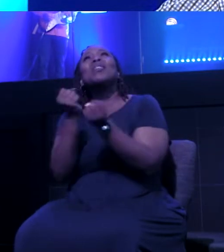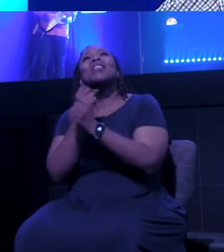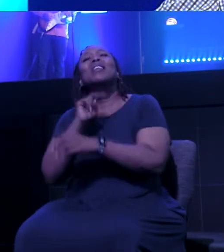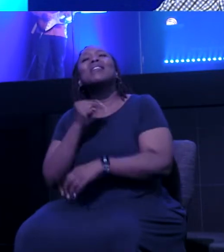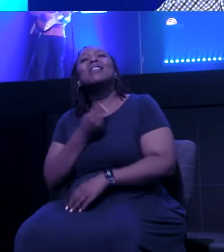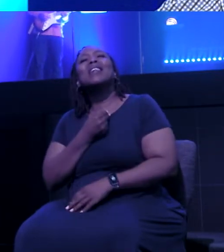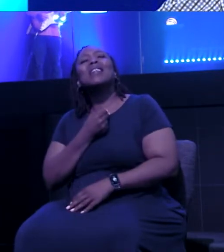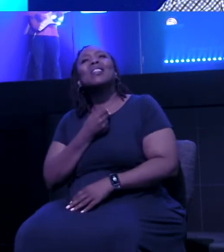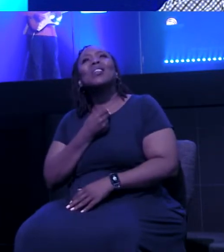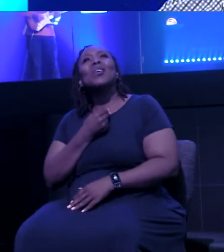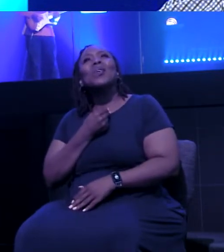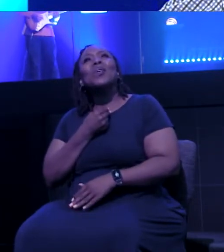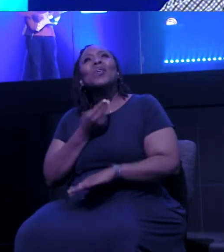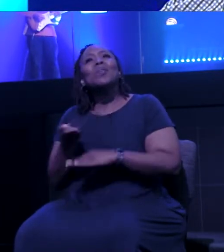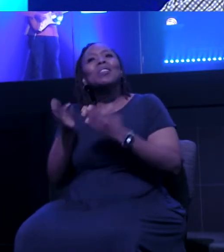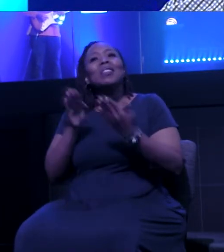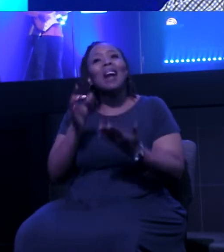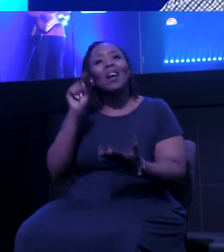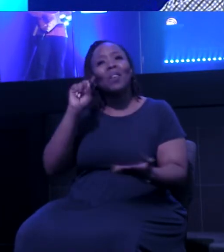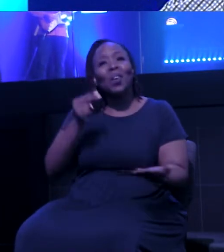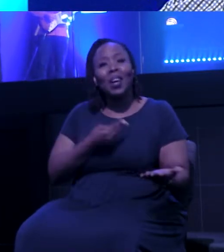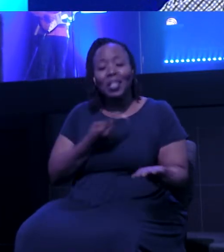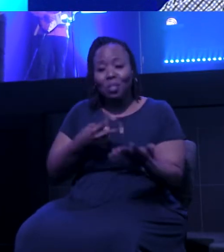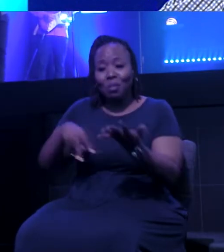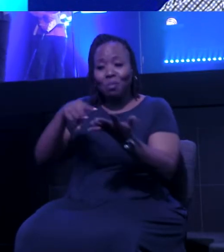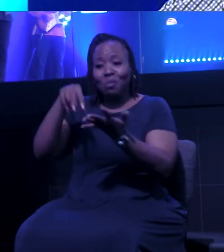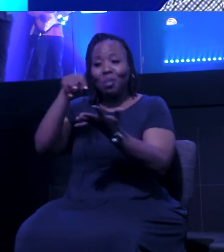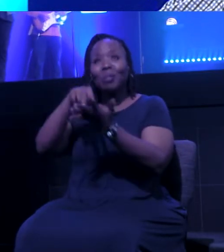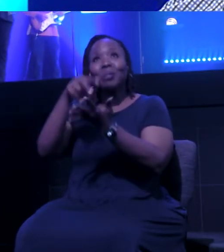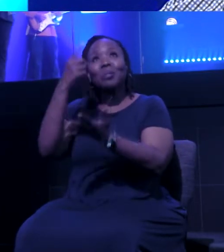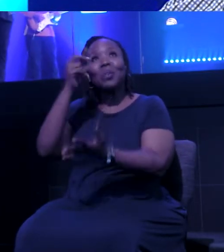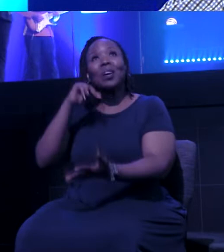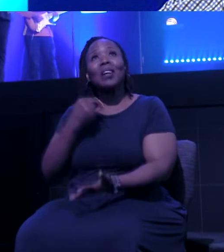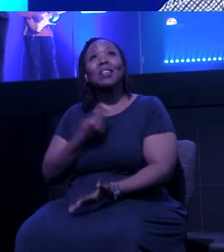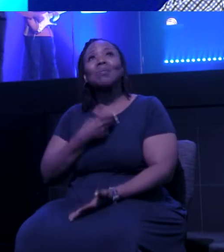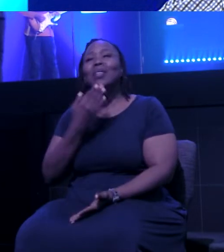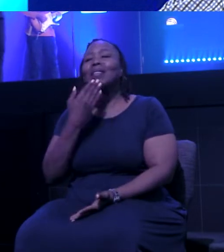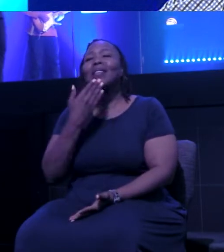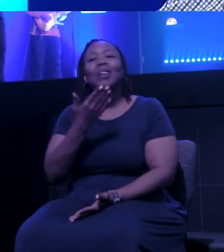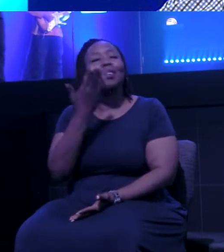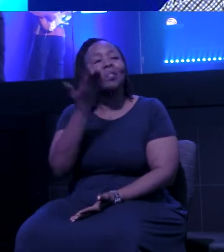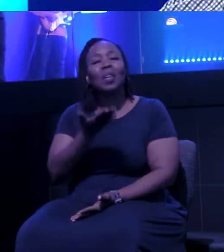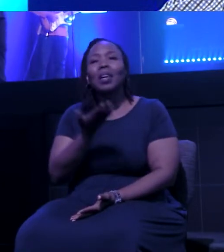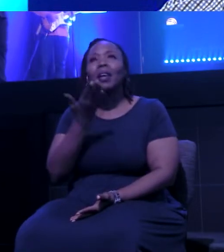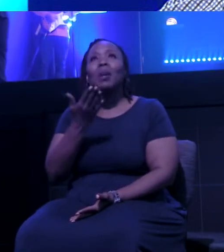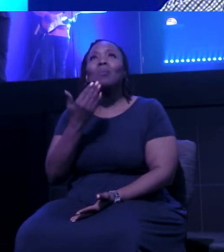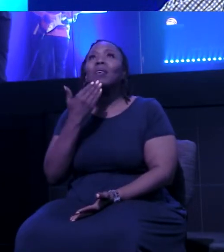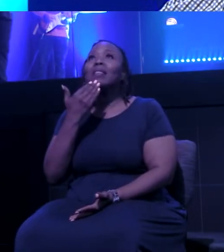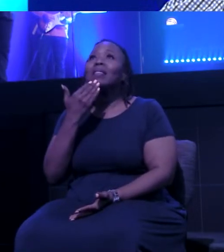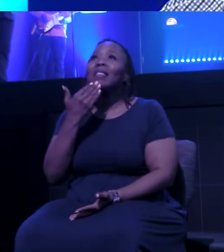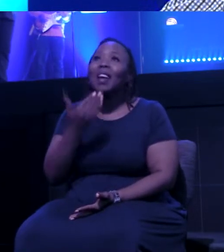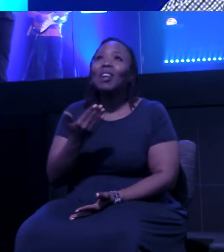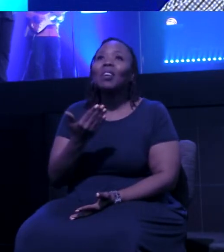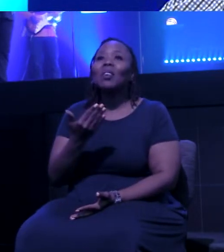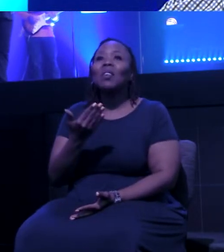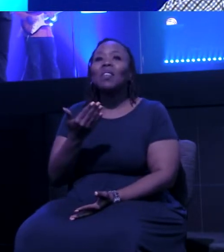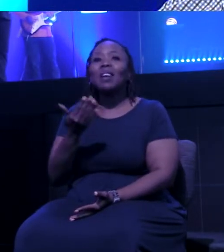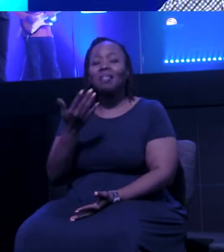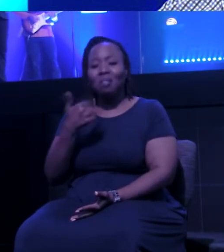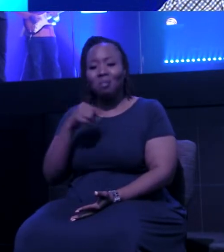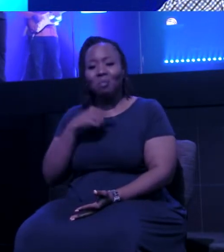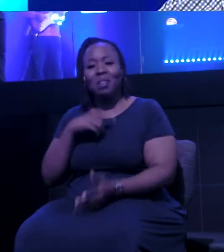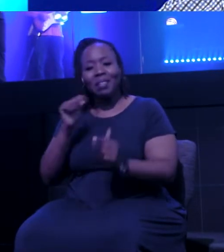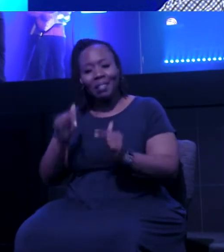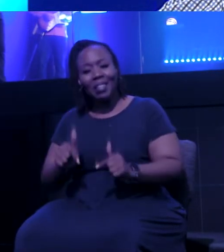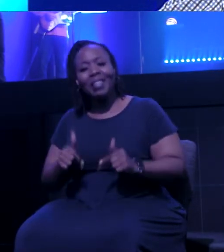the one who rose for us, the one who will return for us. Father, we thank you for him. We thank you for the fact that we can live on mission because